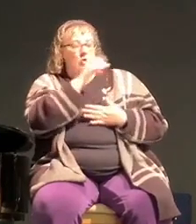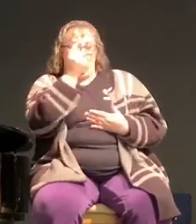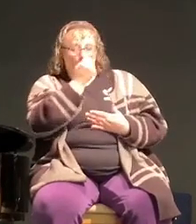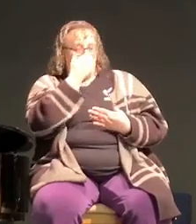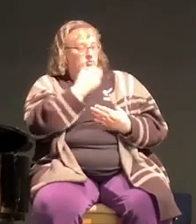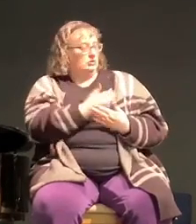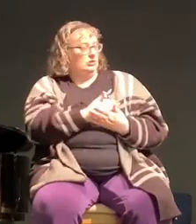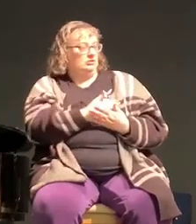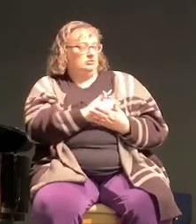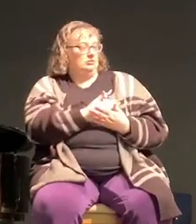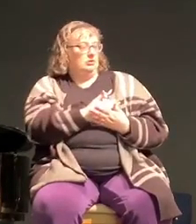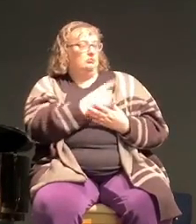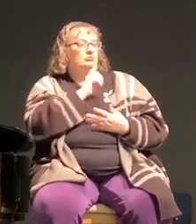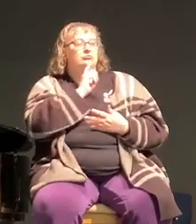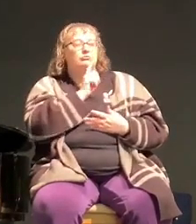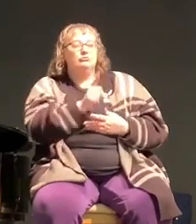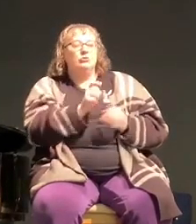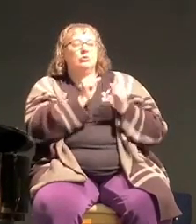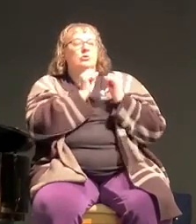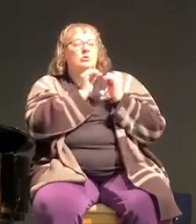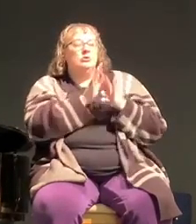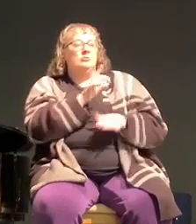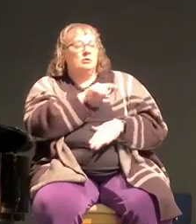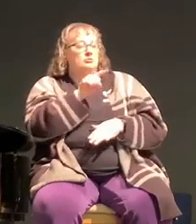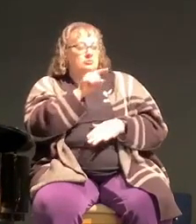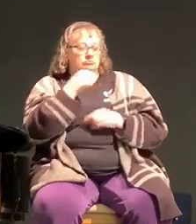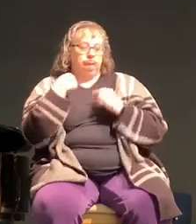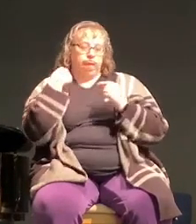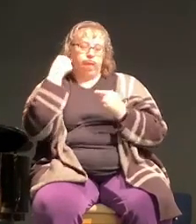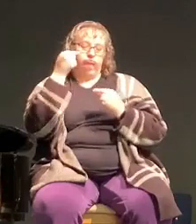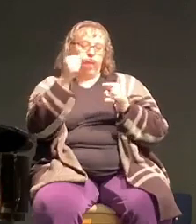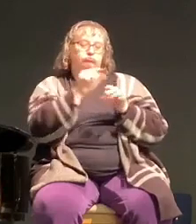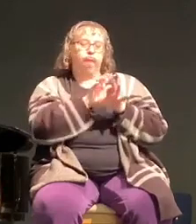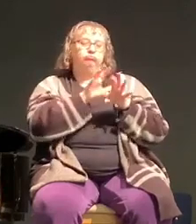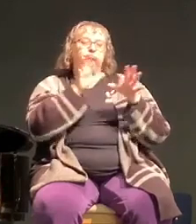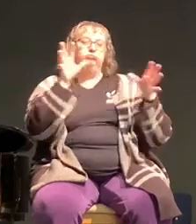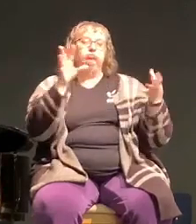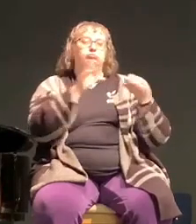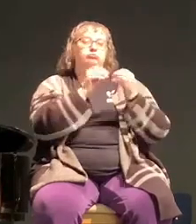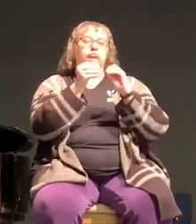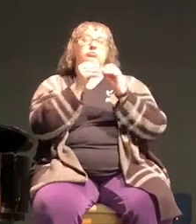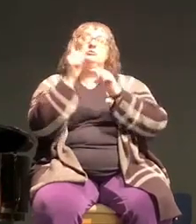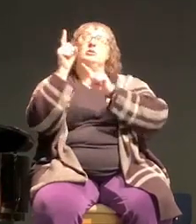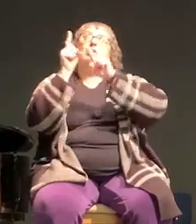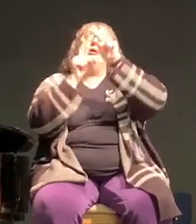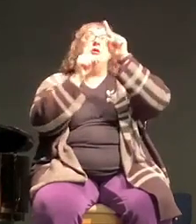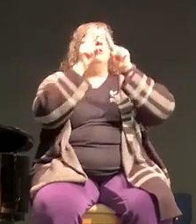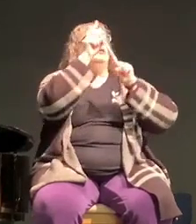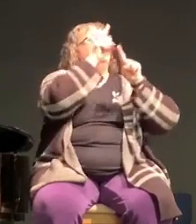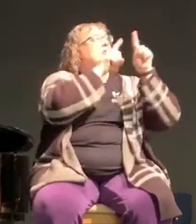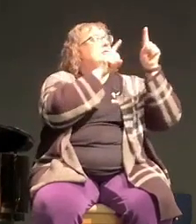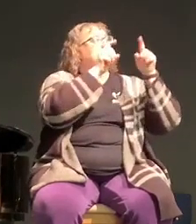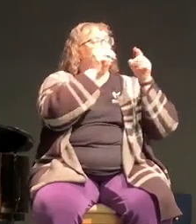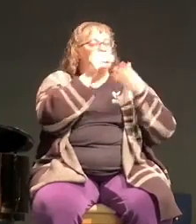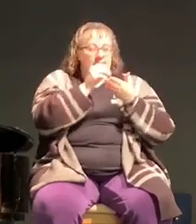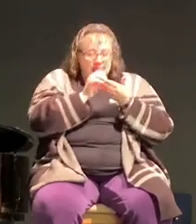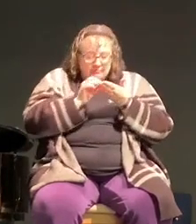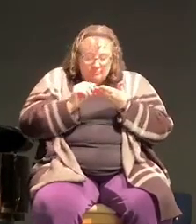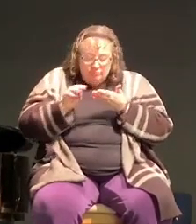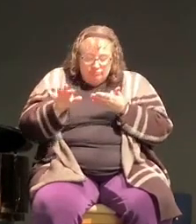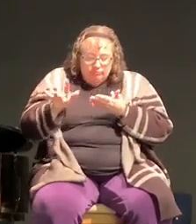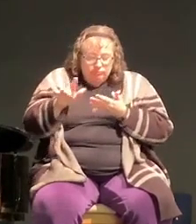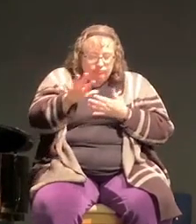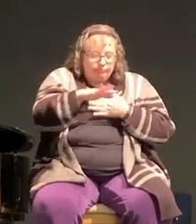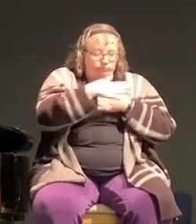son, I will surely bless you and make your descendants as numerous as the stars in the sky and the sand on the